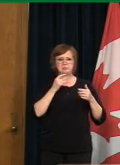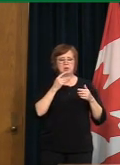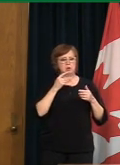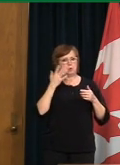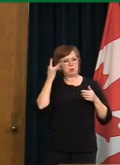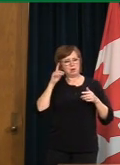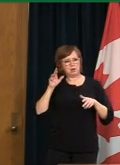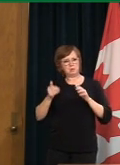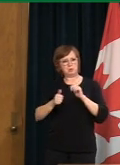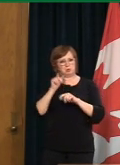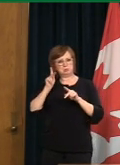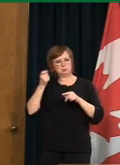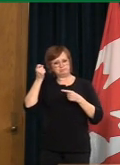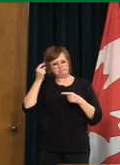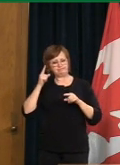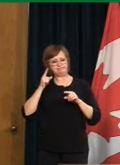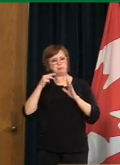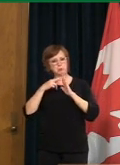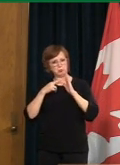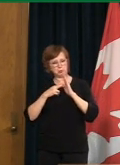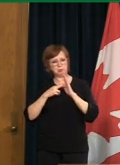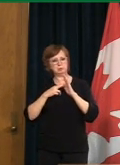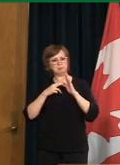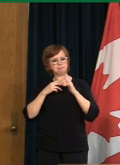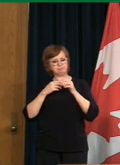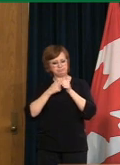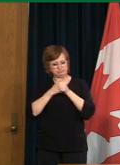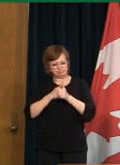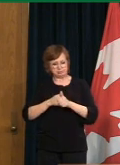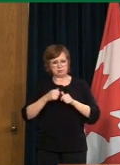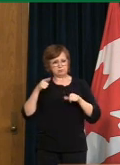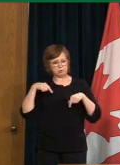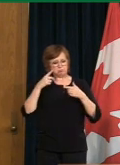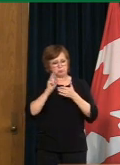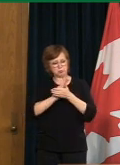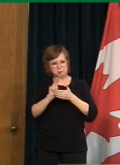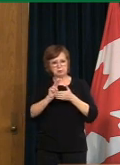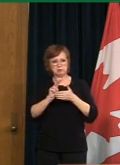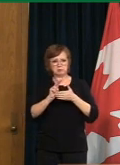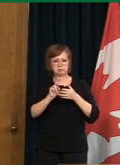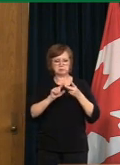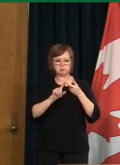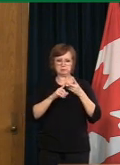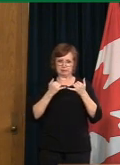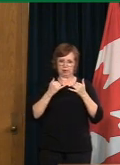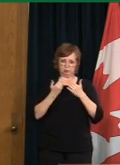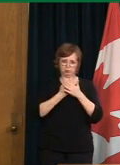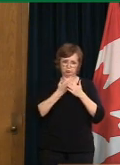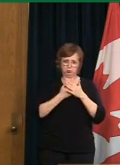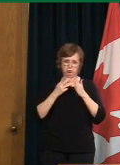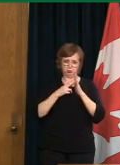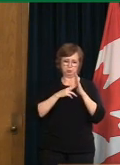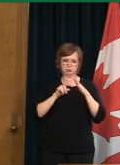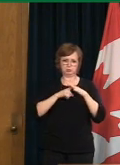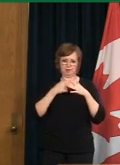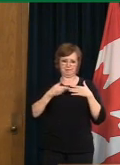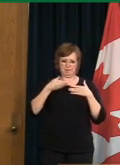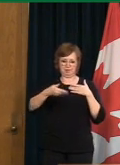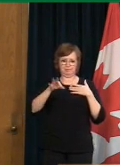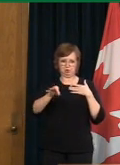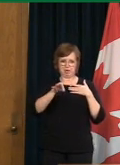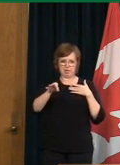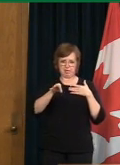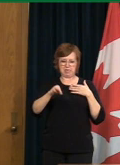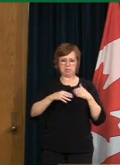put in place for the last 2 weeks and the provisions coming into place today. But certainly, and I would suggest that, those